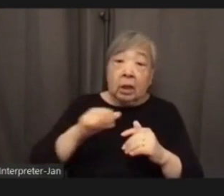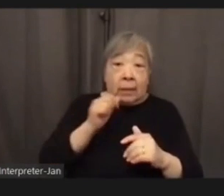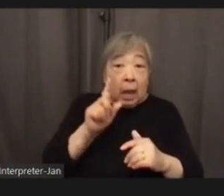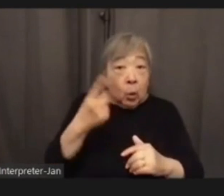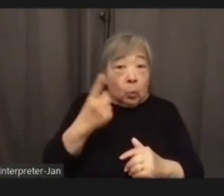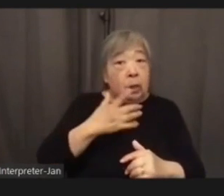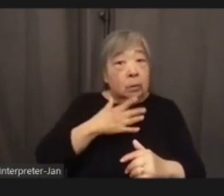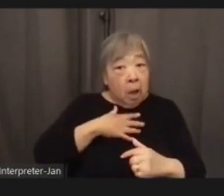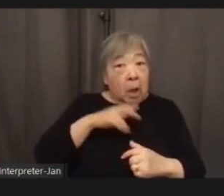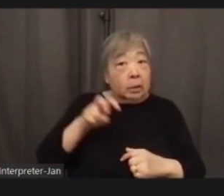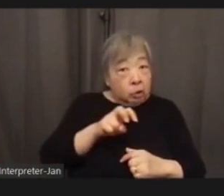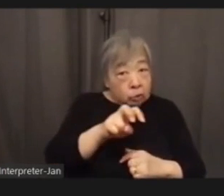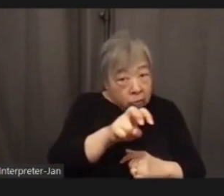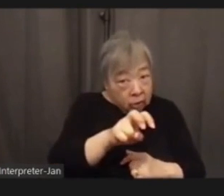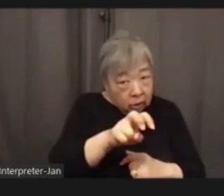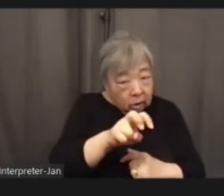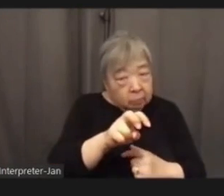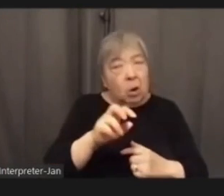my community,